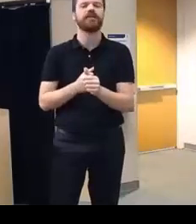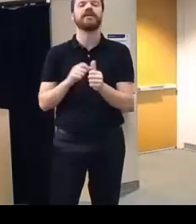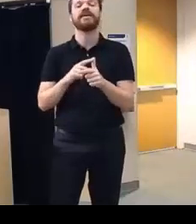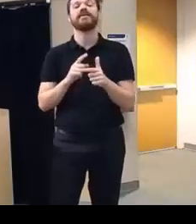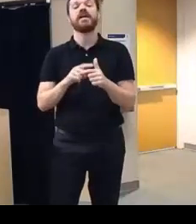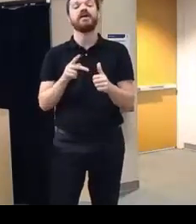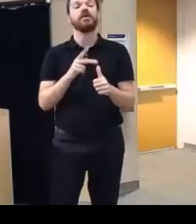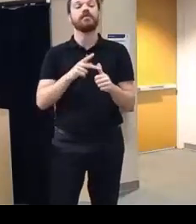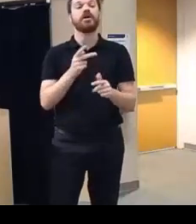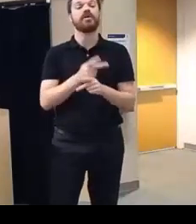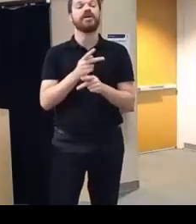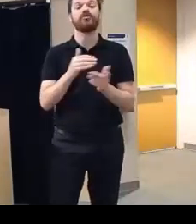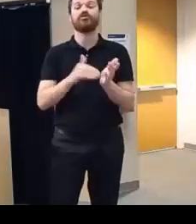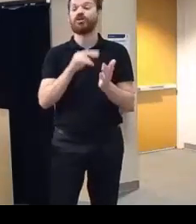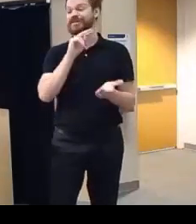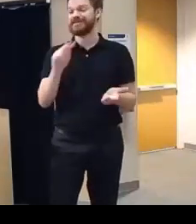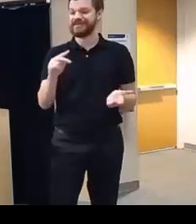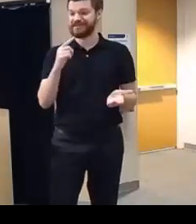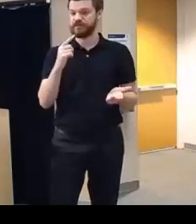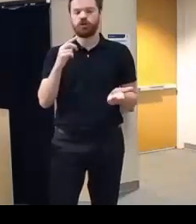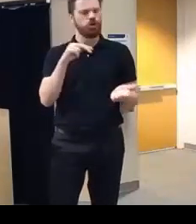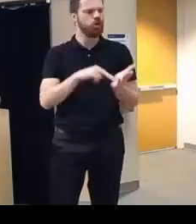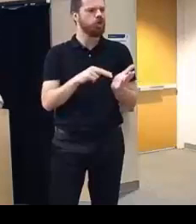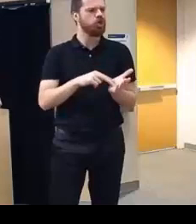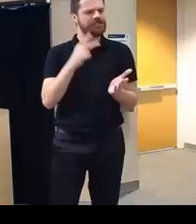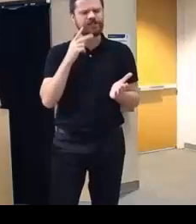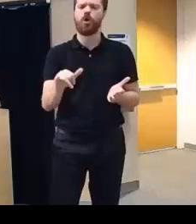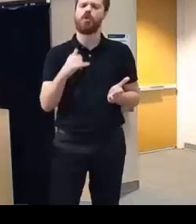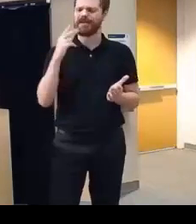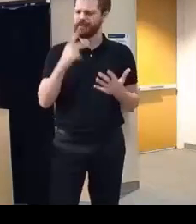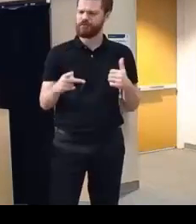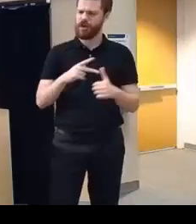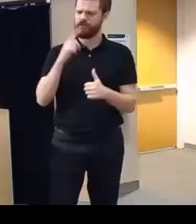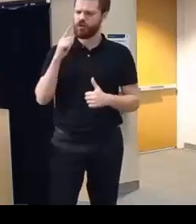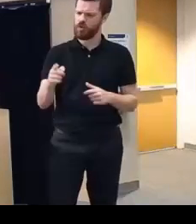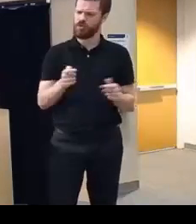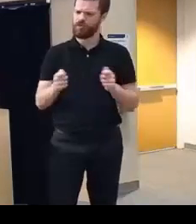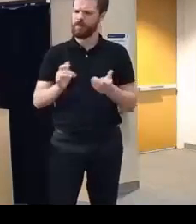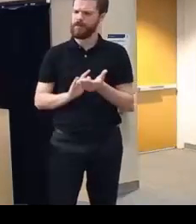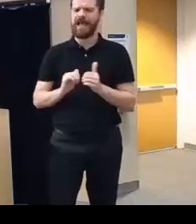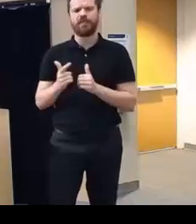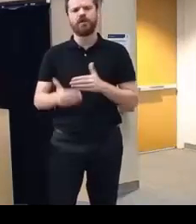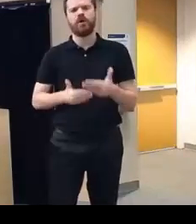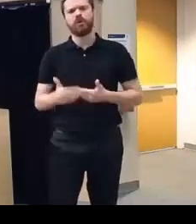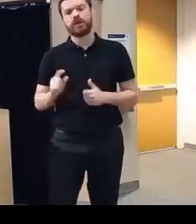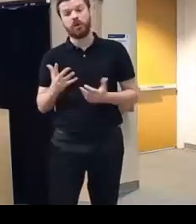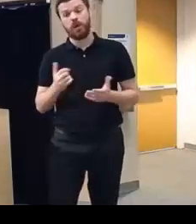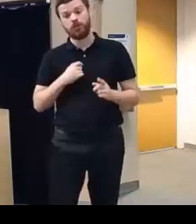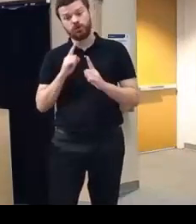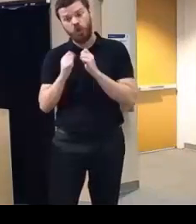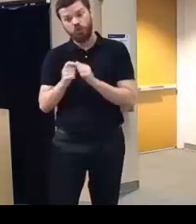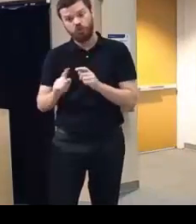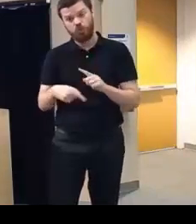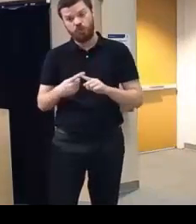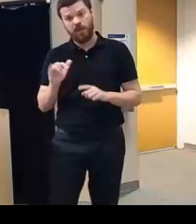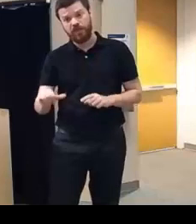something that the primary care physician sees. It says something that the nurse could say, hey, I see that the priority for you is managing your medications. How's that going? Would you like me to talk through